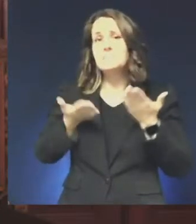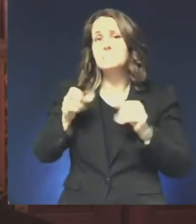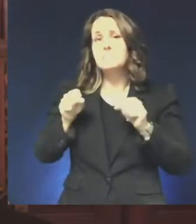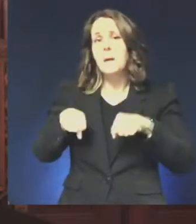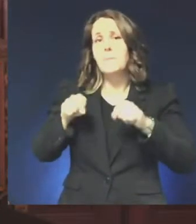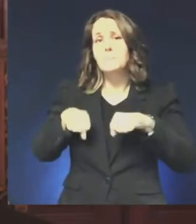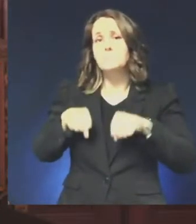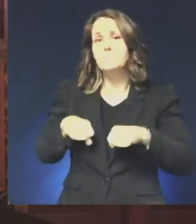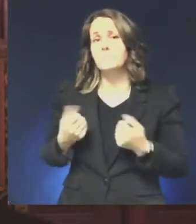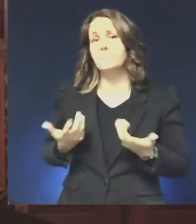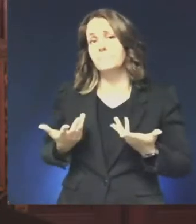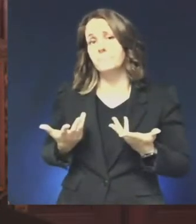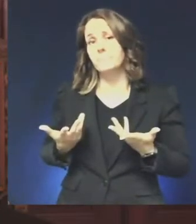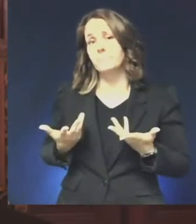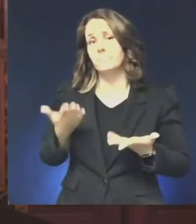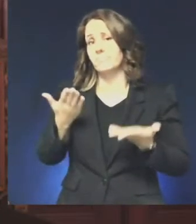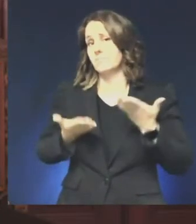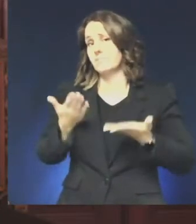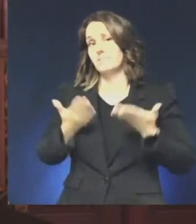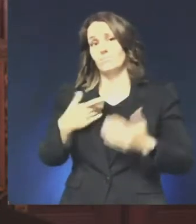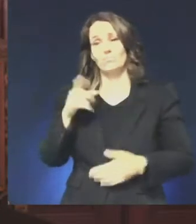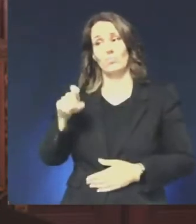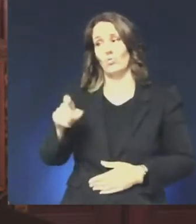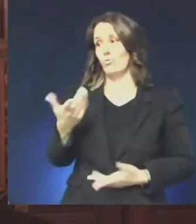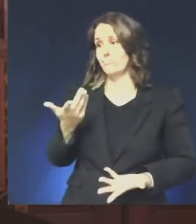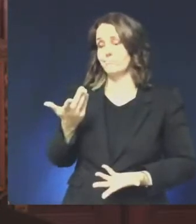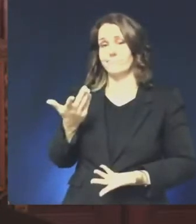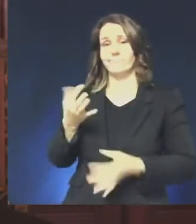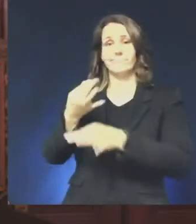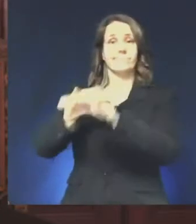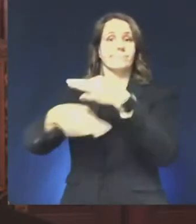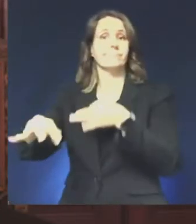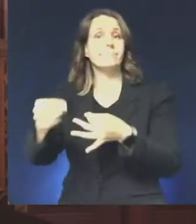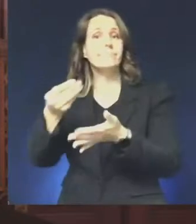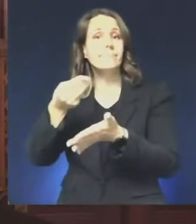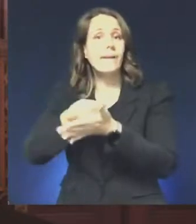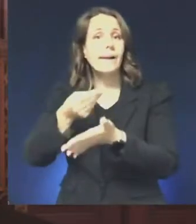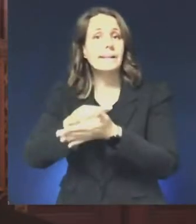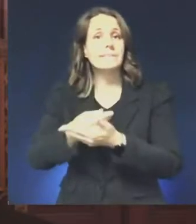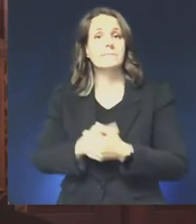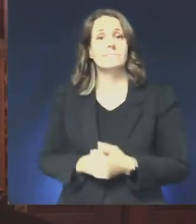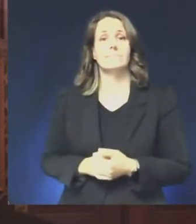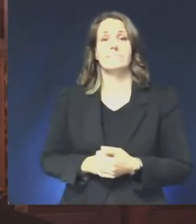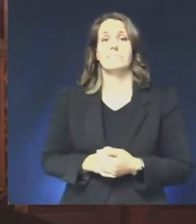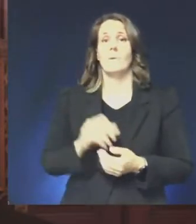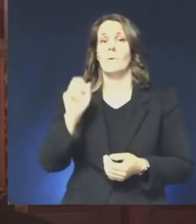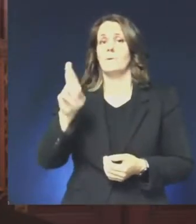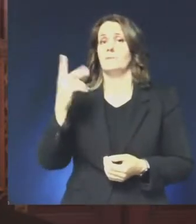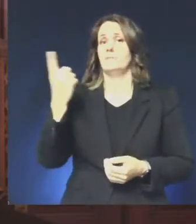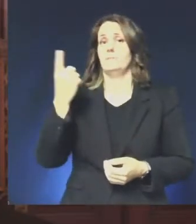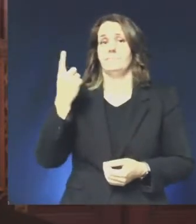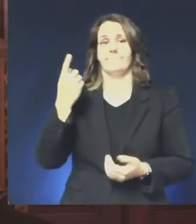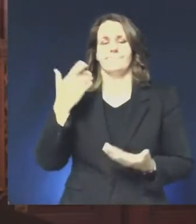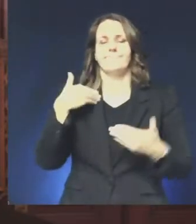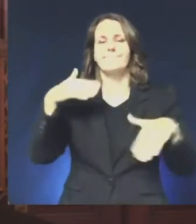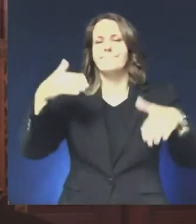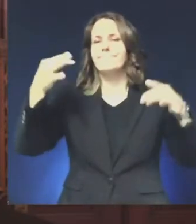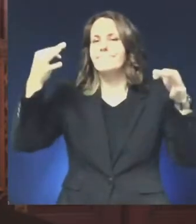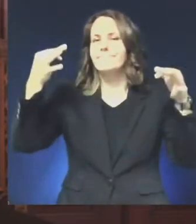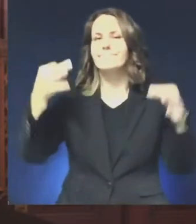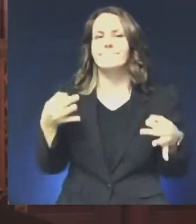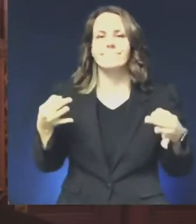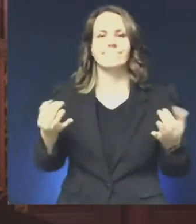really make a dent, we will do that. But we're still in the decision-making process, and stay